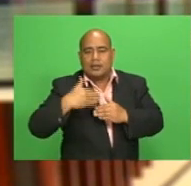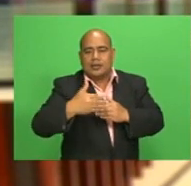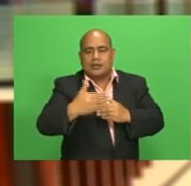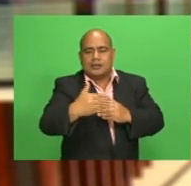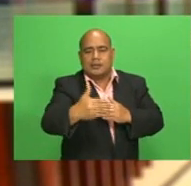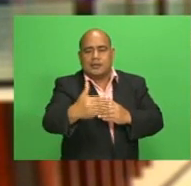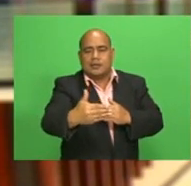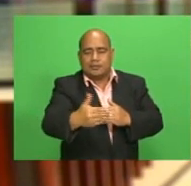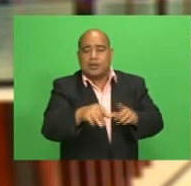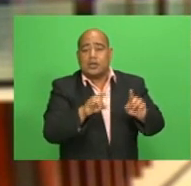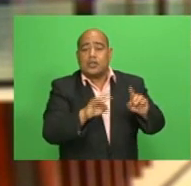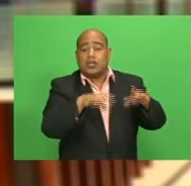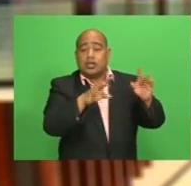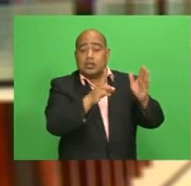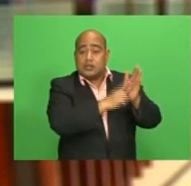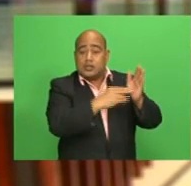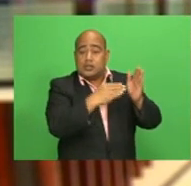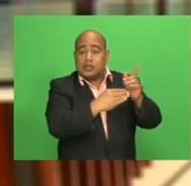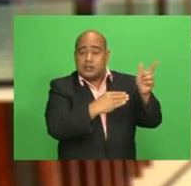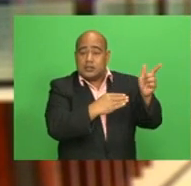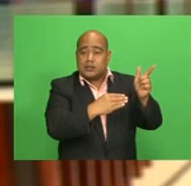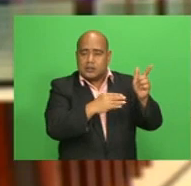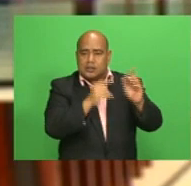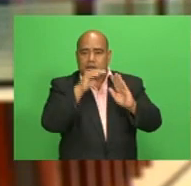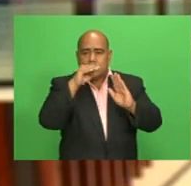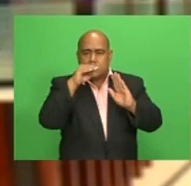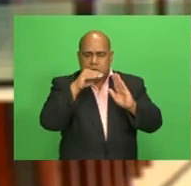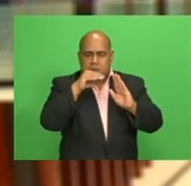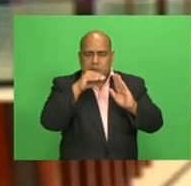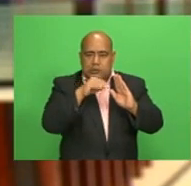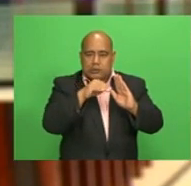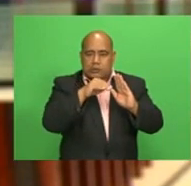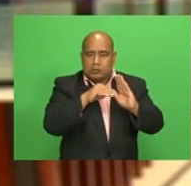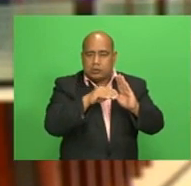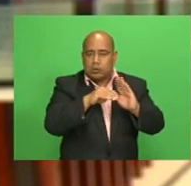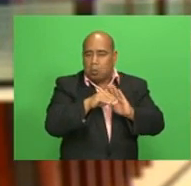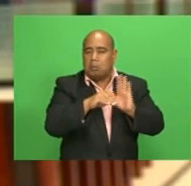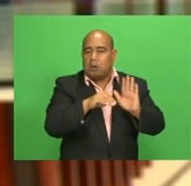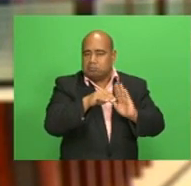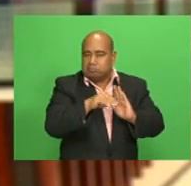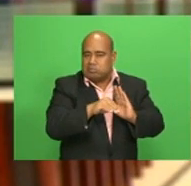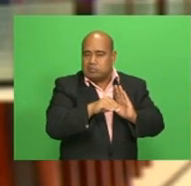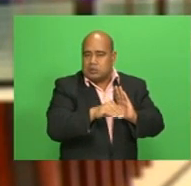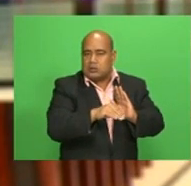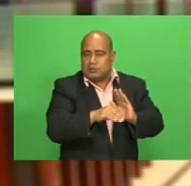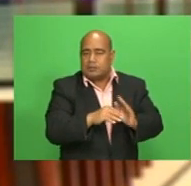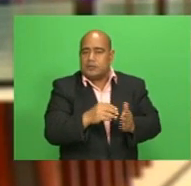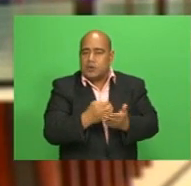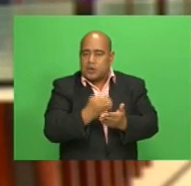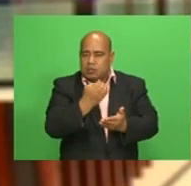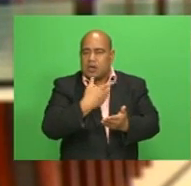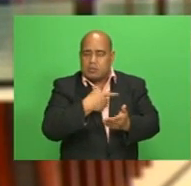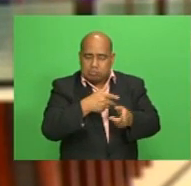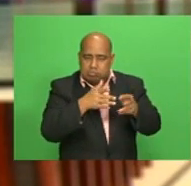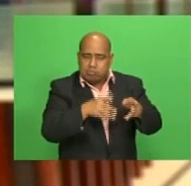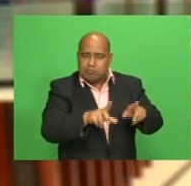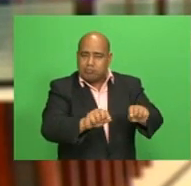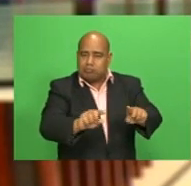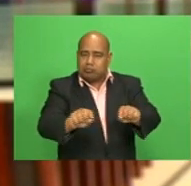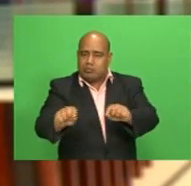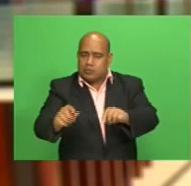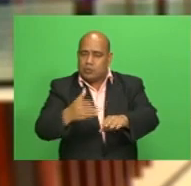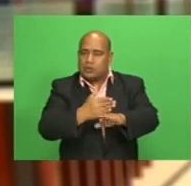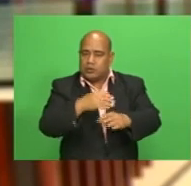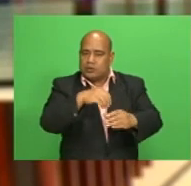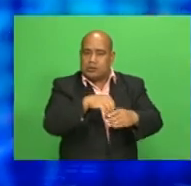Kiwi dollars both pulled back slightly against the greenback, but sentiment remained positive as economic activity resumes. And that's all from HFC Bank for